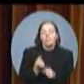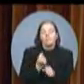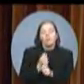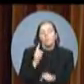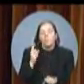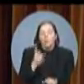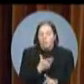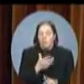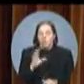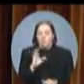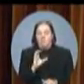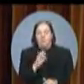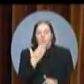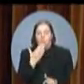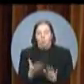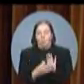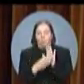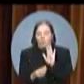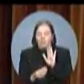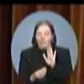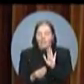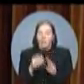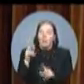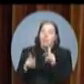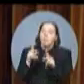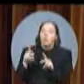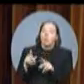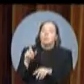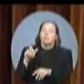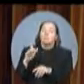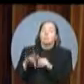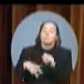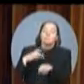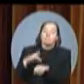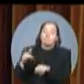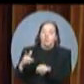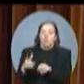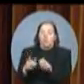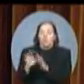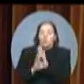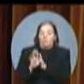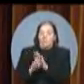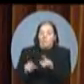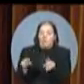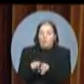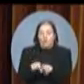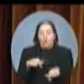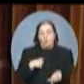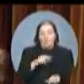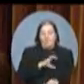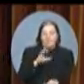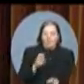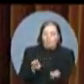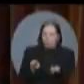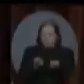If the rest of the world had comported itself with similar modesty and prudence, we might not be in this mess.